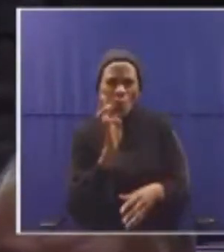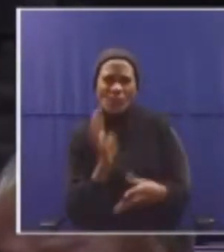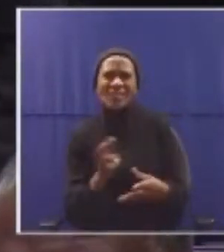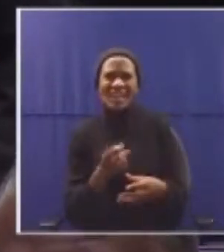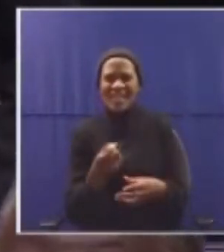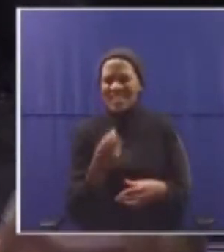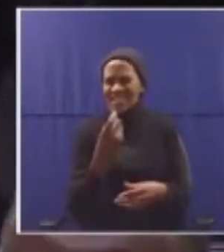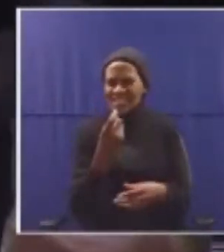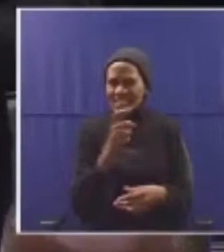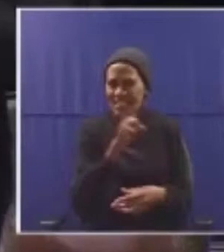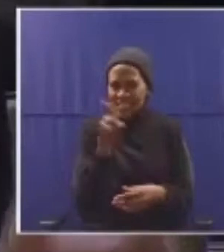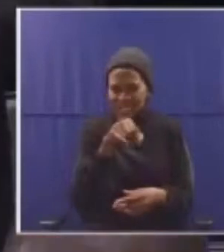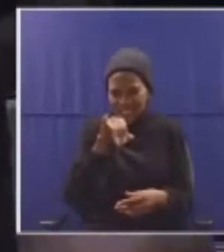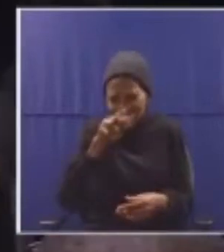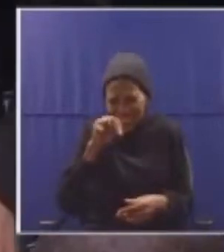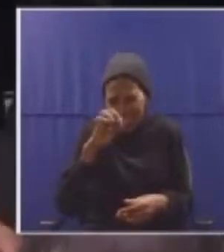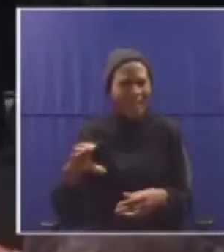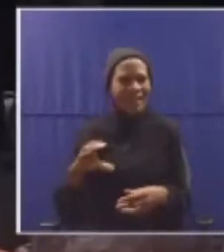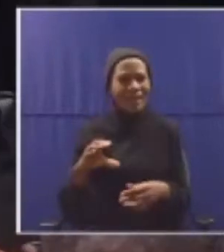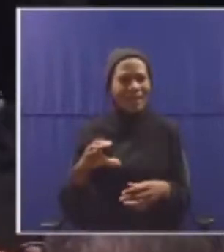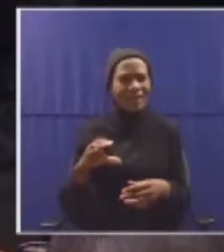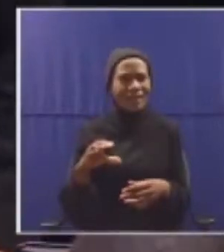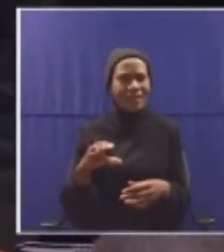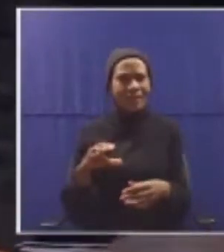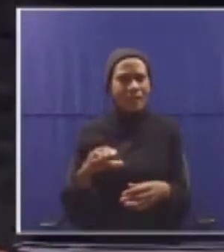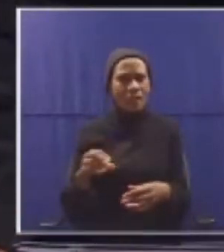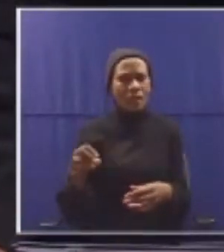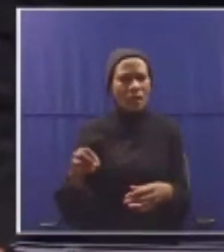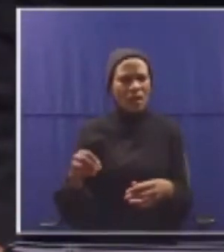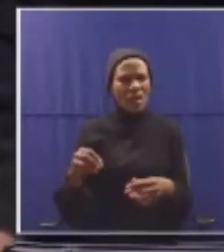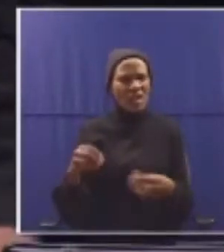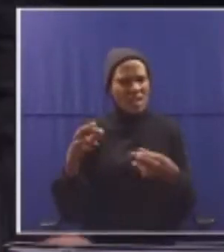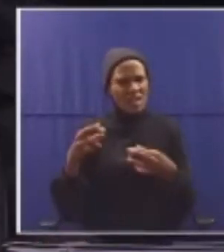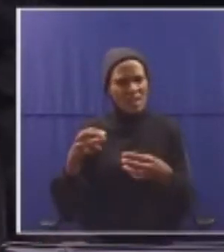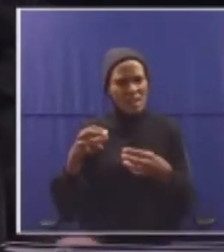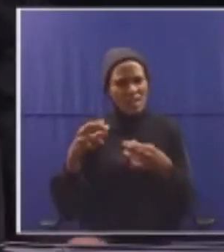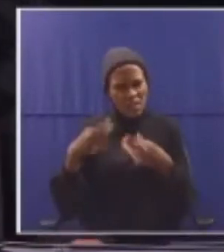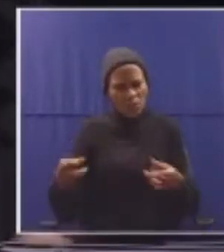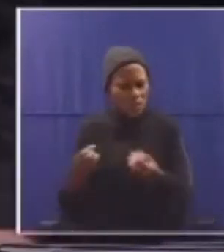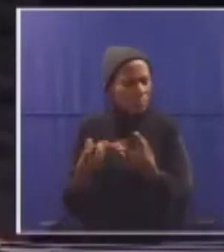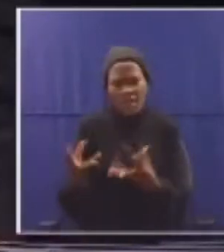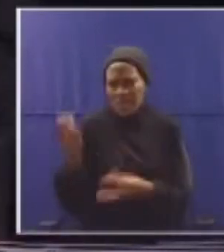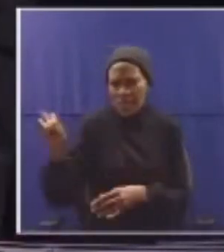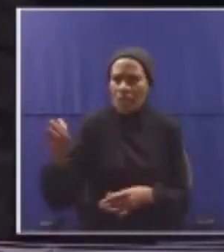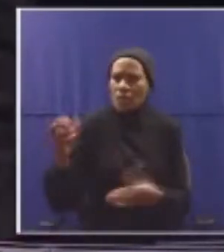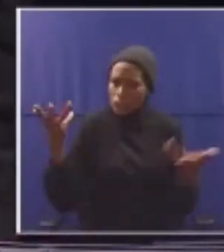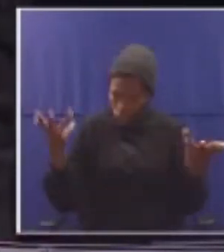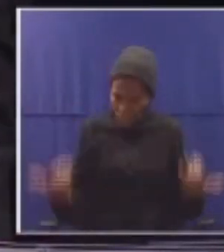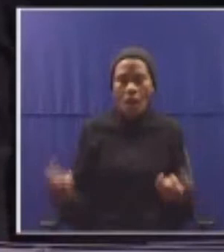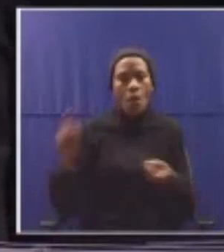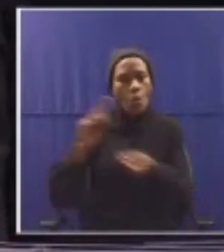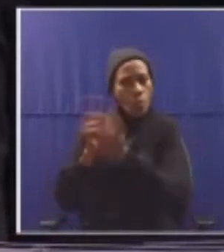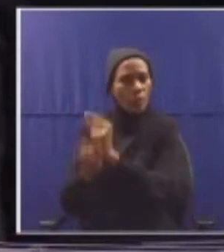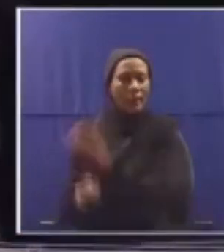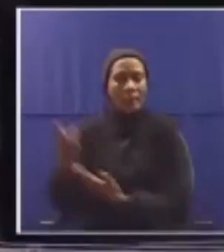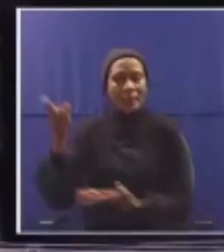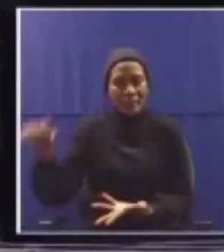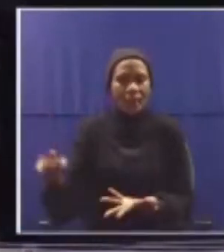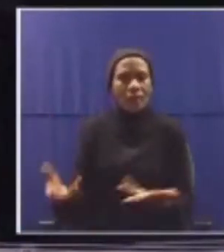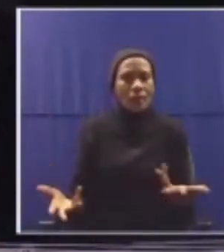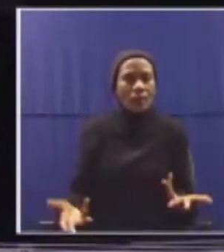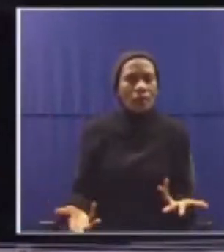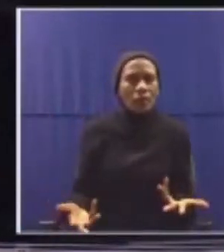and aluminium, that there will be war there. Now, there are serious allegations that there are certain countries, including the